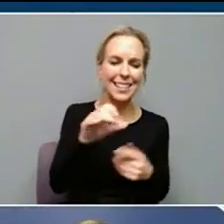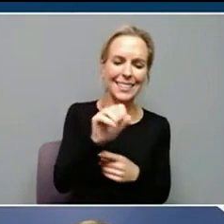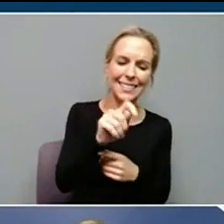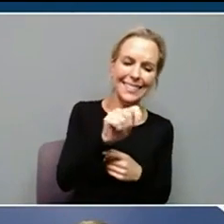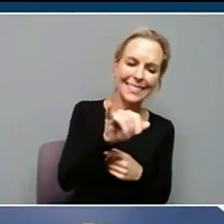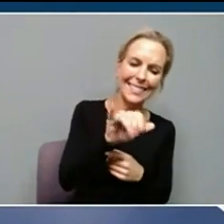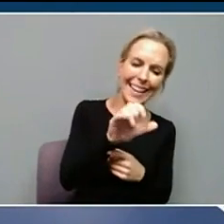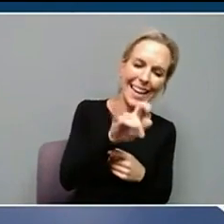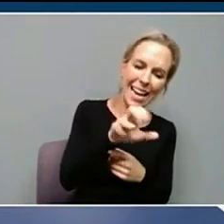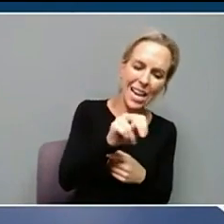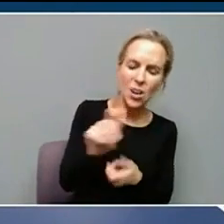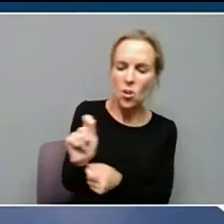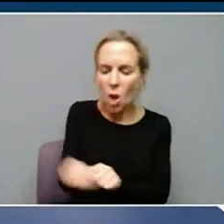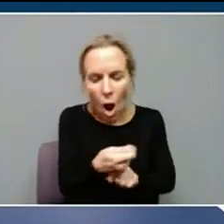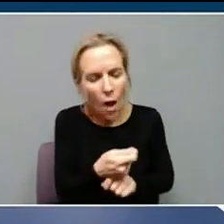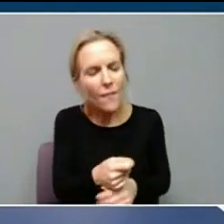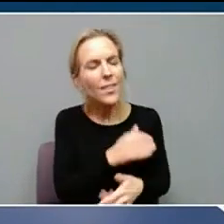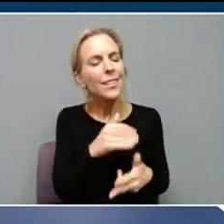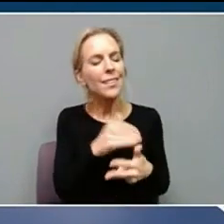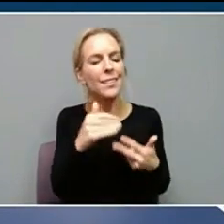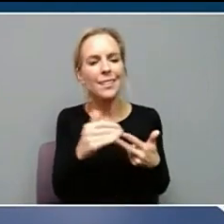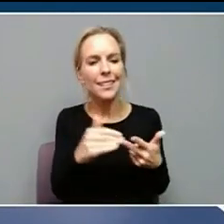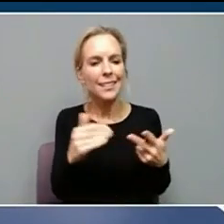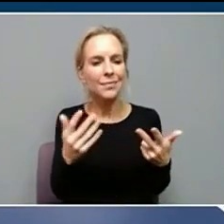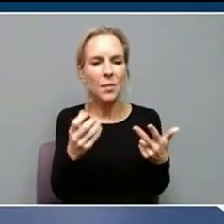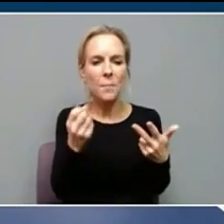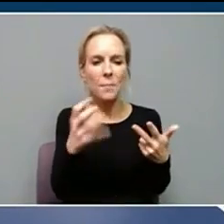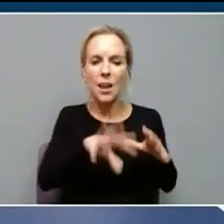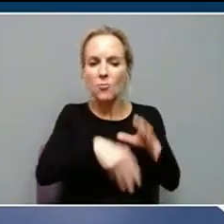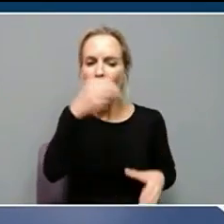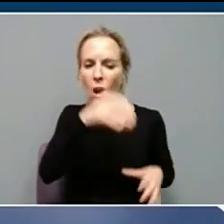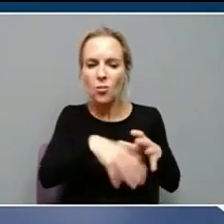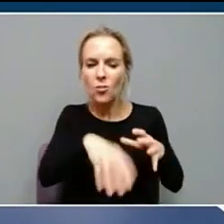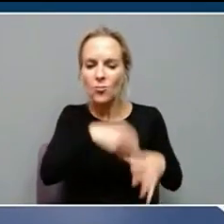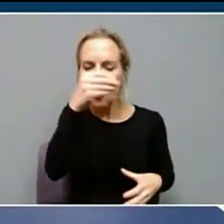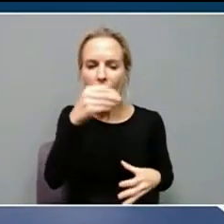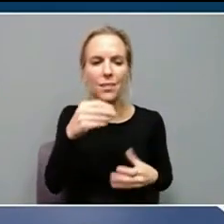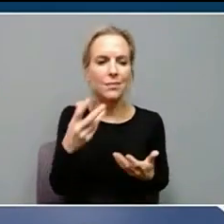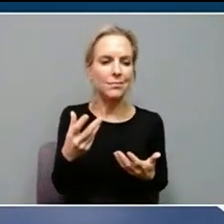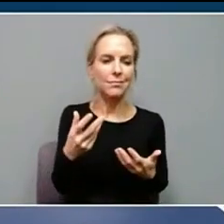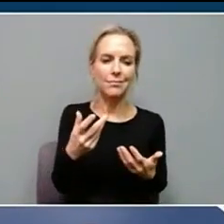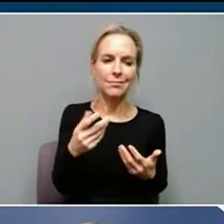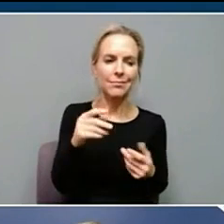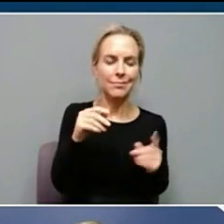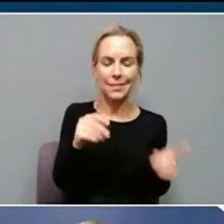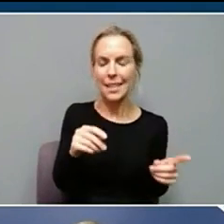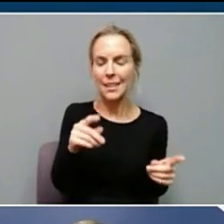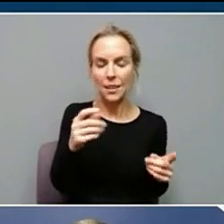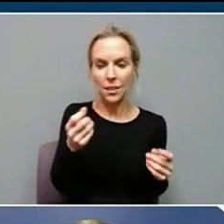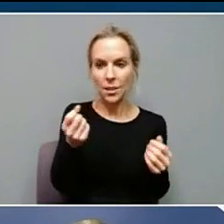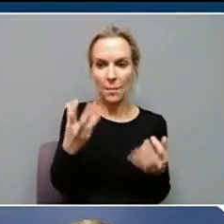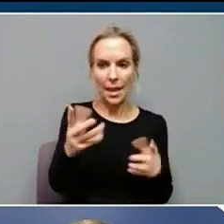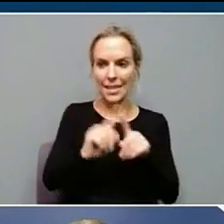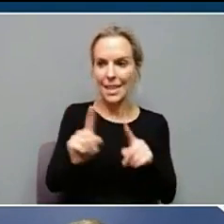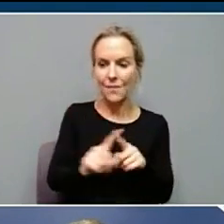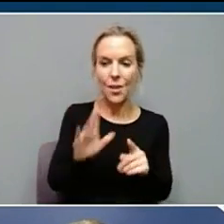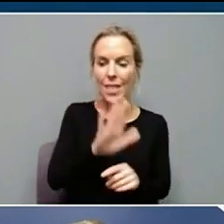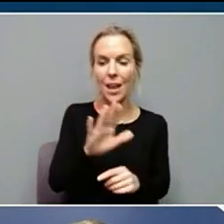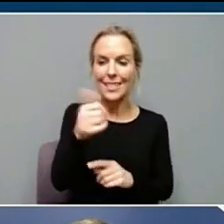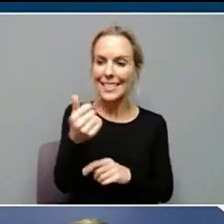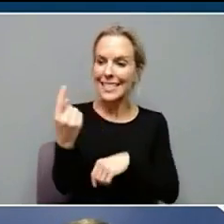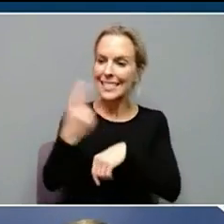golf, a ton of their wonderful experiences, lodging, and campground stays at Kentucky State Parks. We've offered a